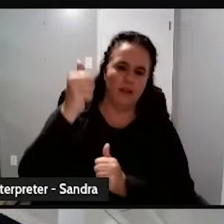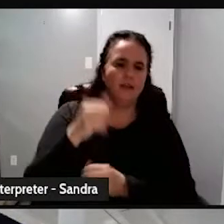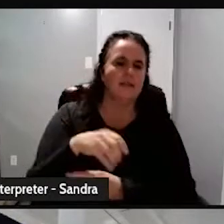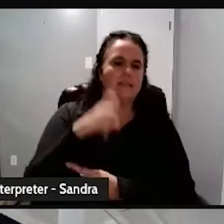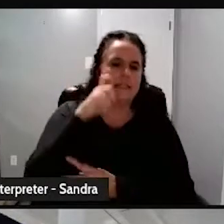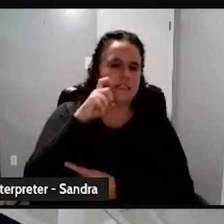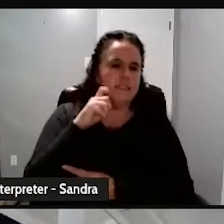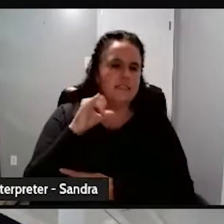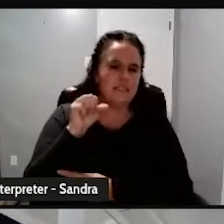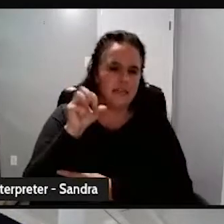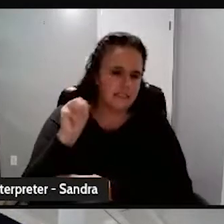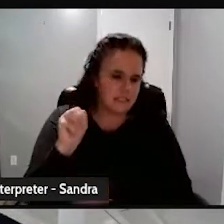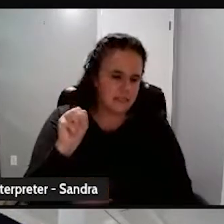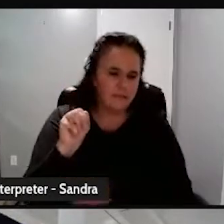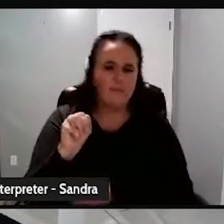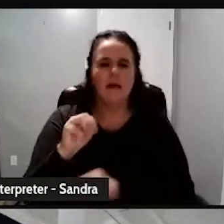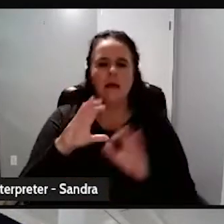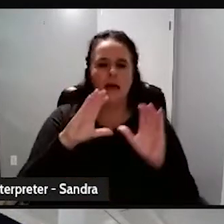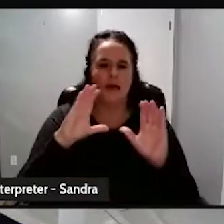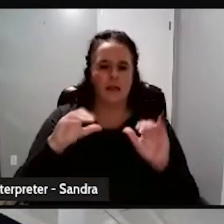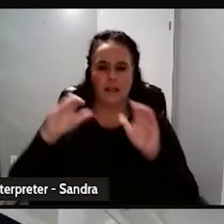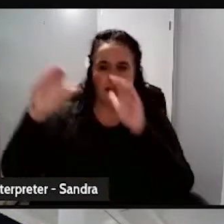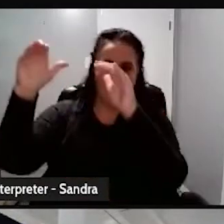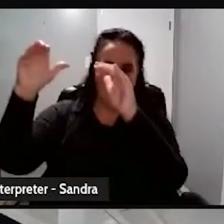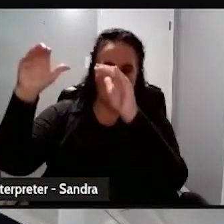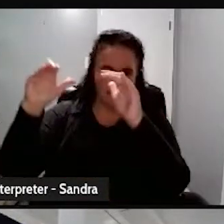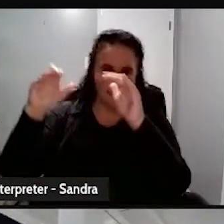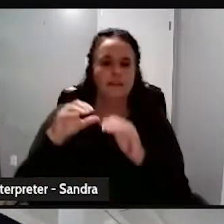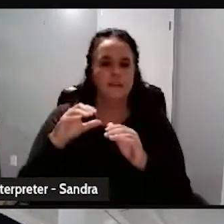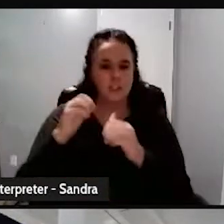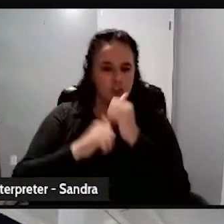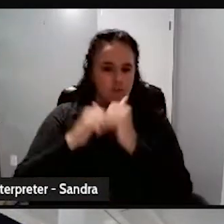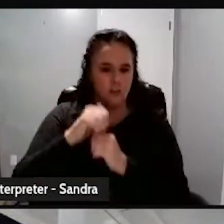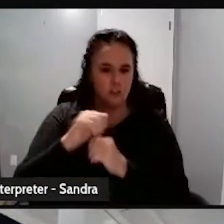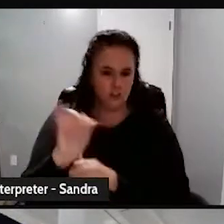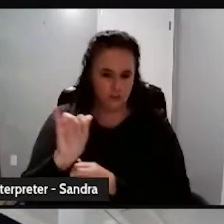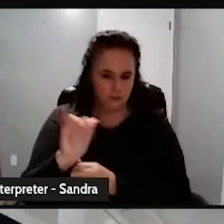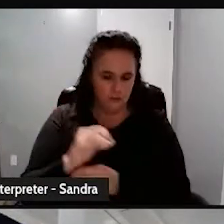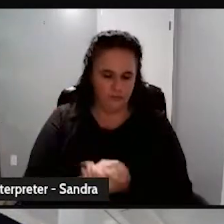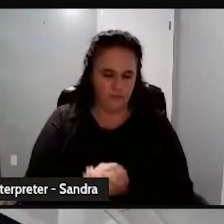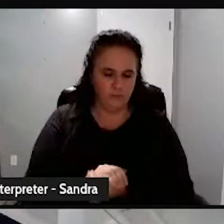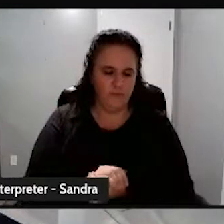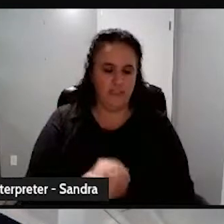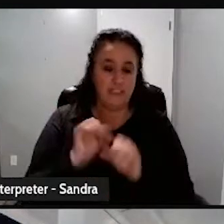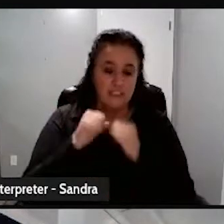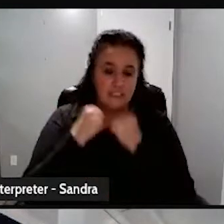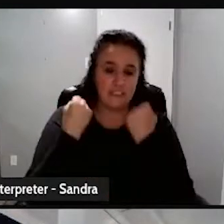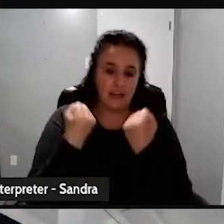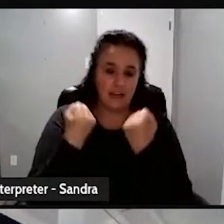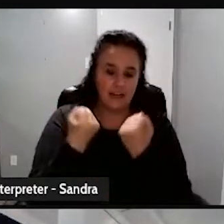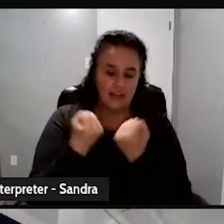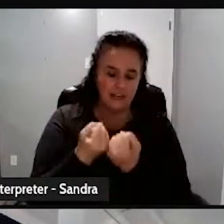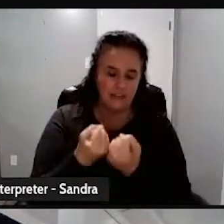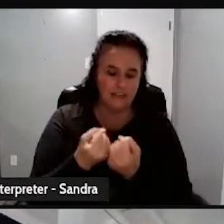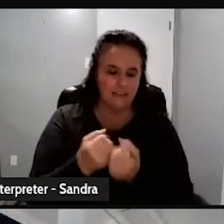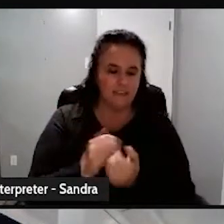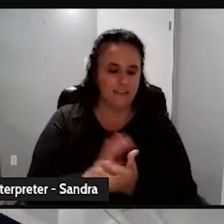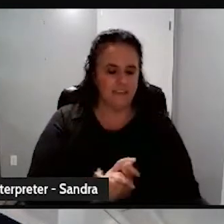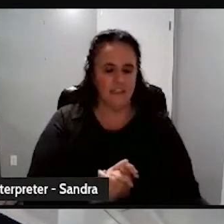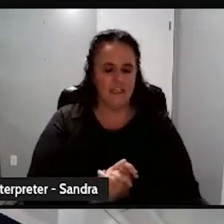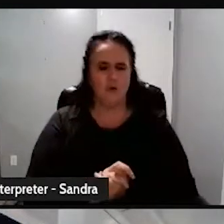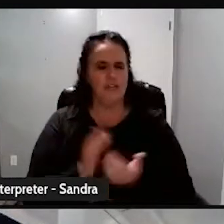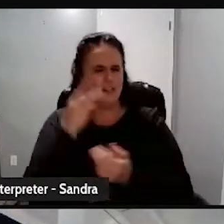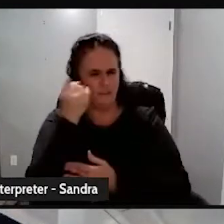and classism, because it's very easy to lose sight of that, especially because we're a very